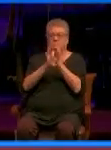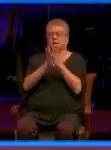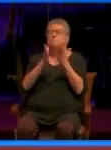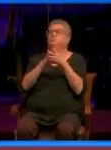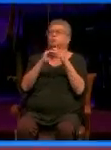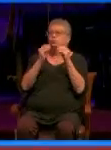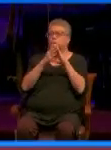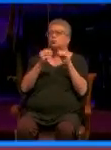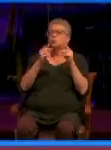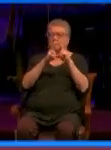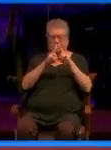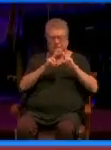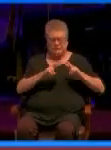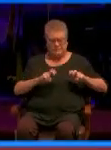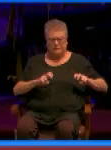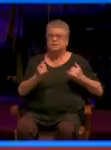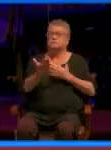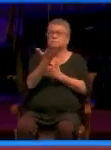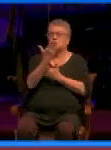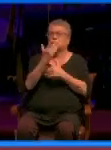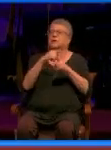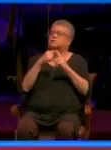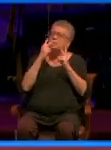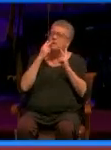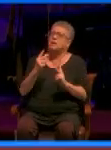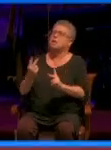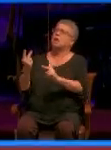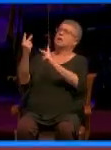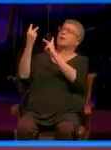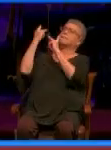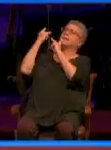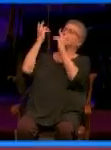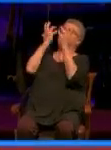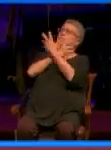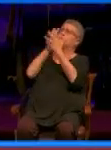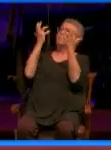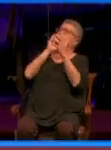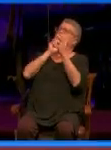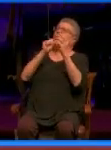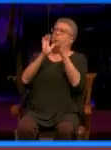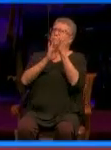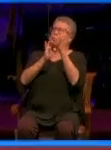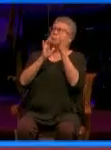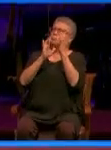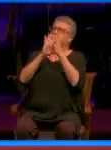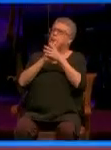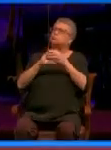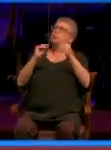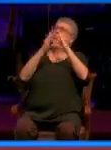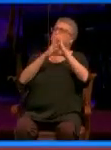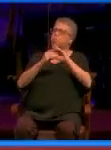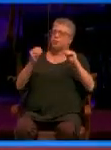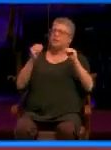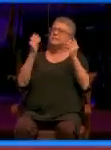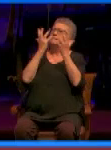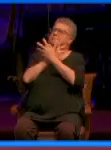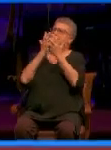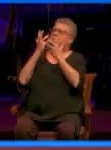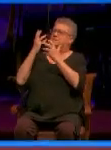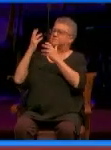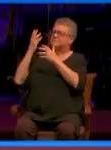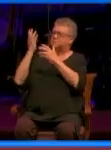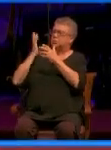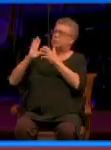morning? As we reach back into this ancient text, this text that was written in antiquity, Father, we understand that there